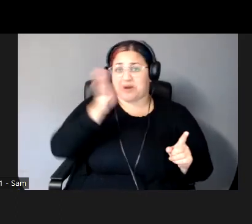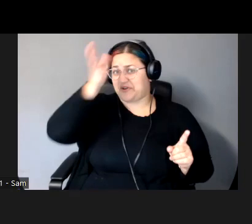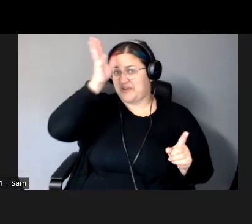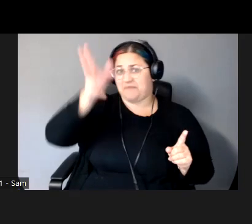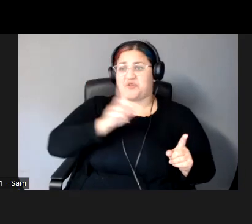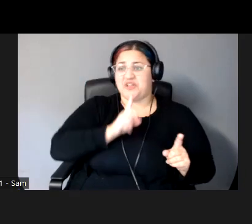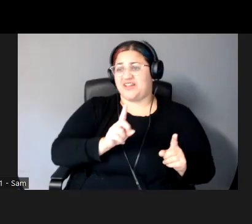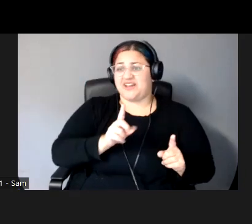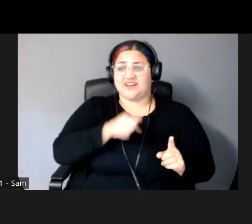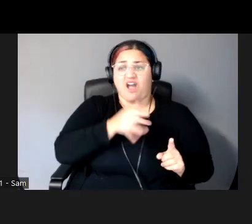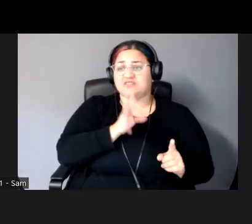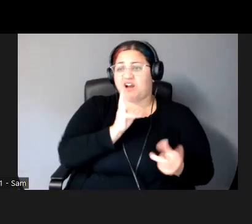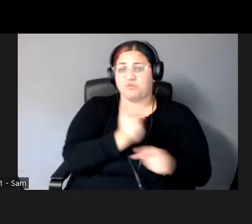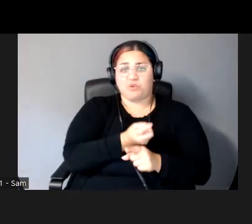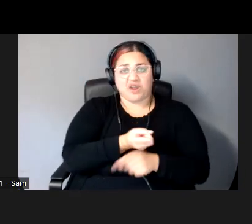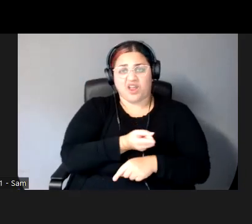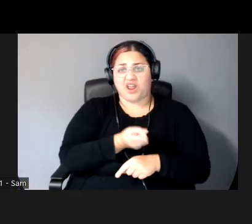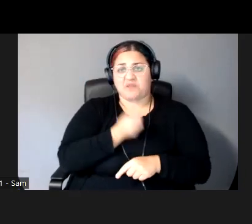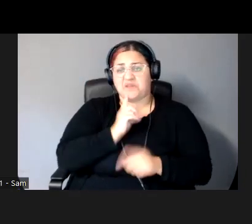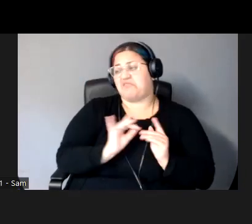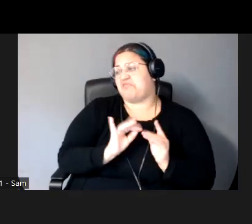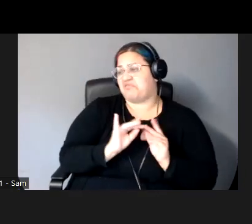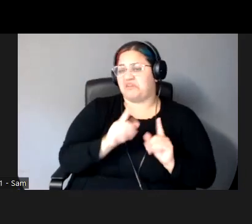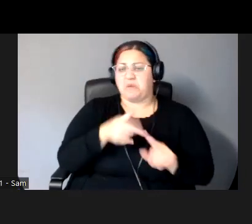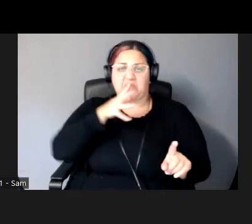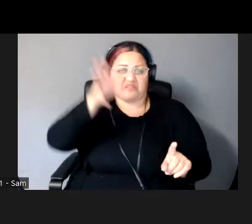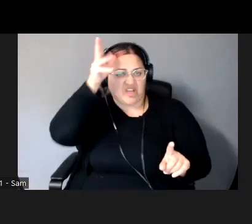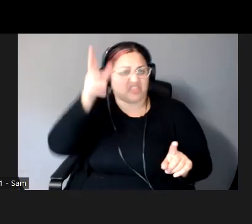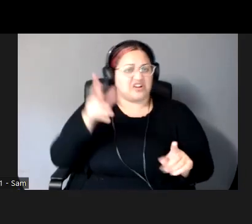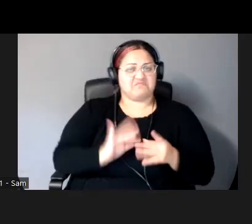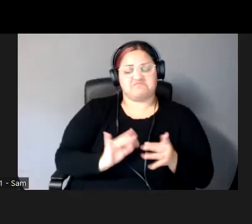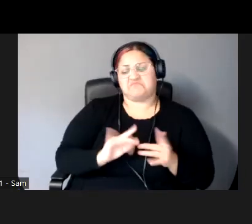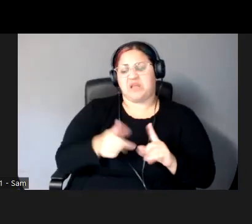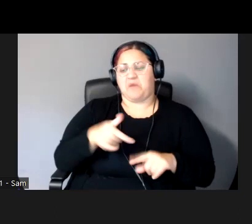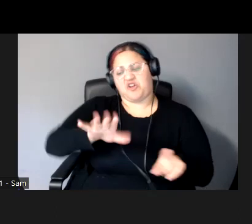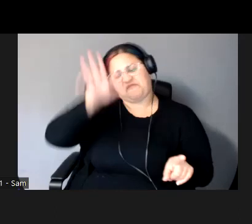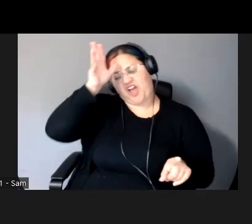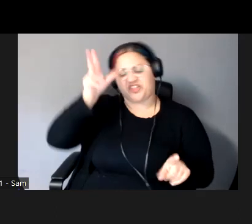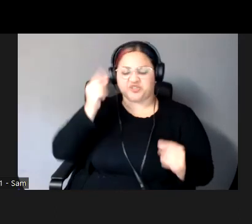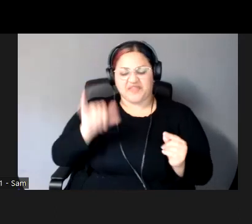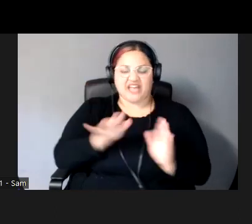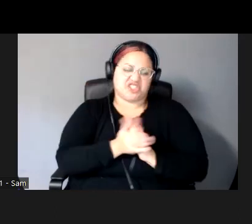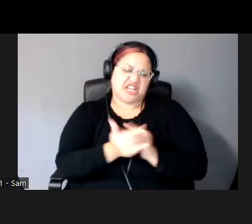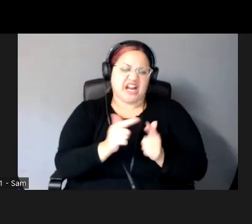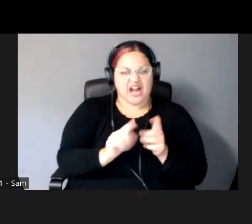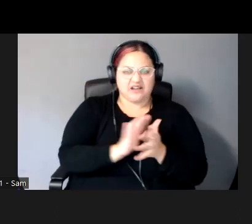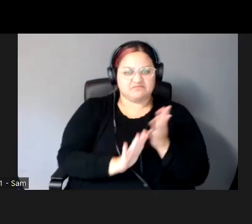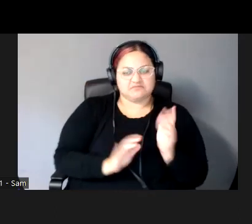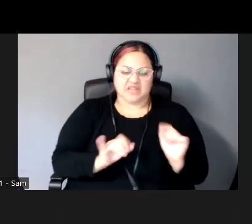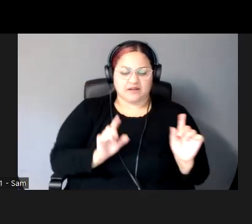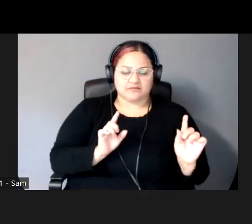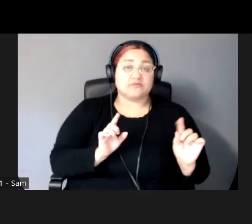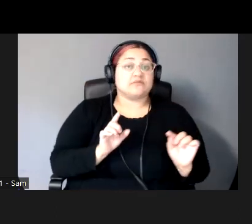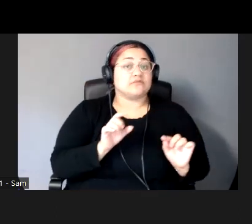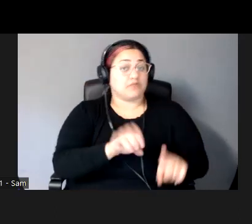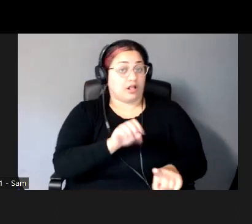things, that could be a reason for a court to make an order saying, no, these other grandparents, it's not in the best interest of the children and that parent shouldn't